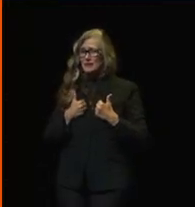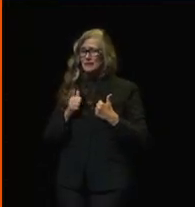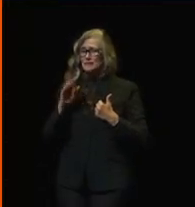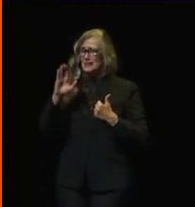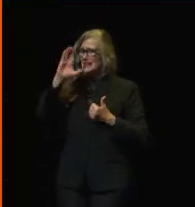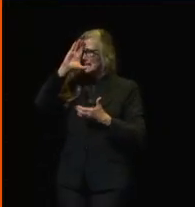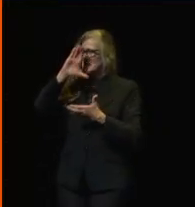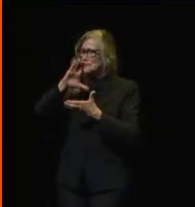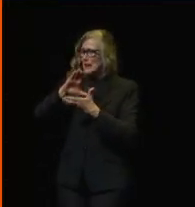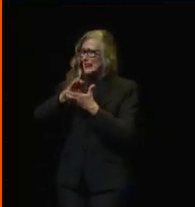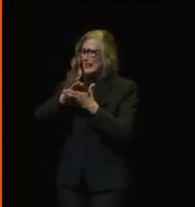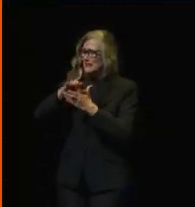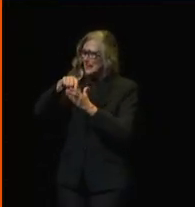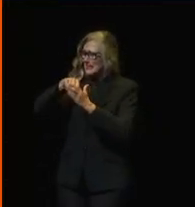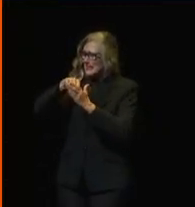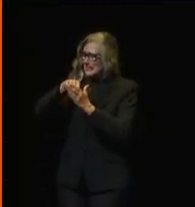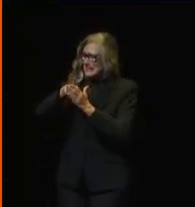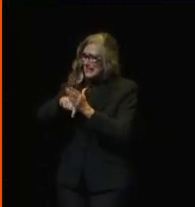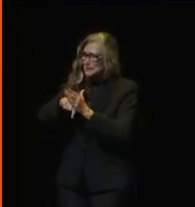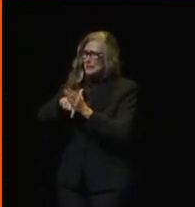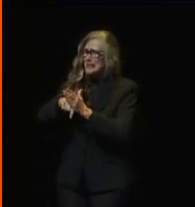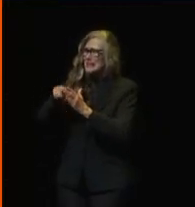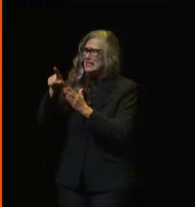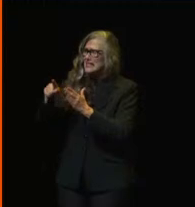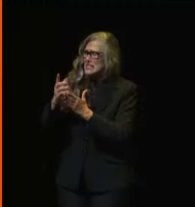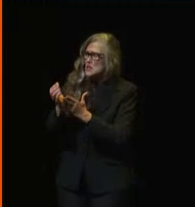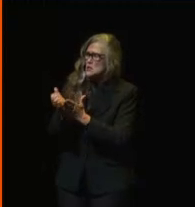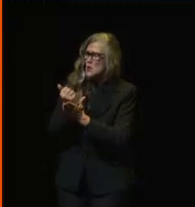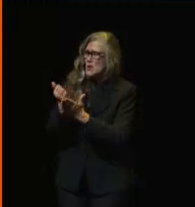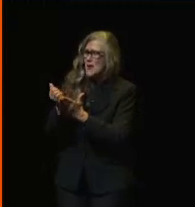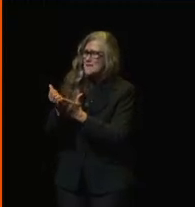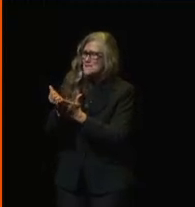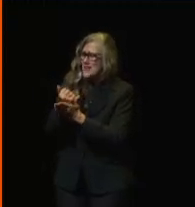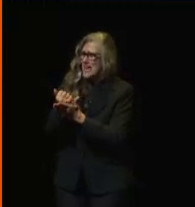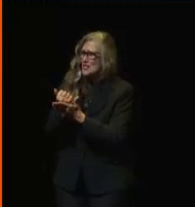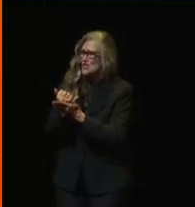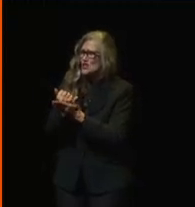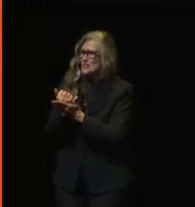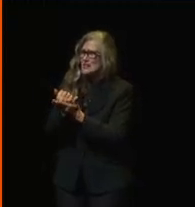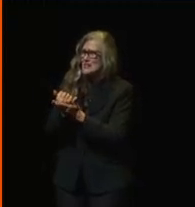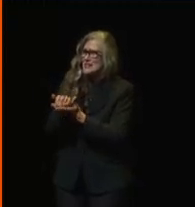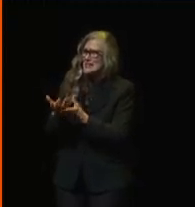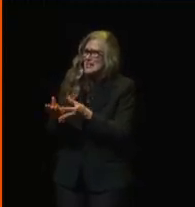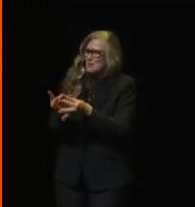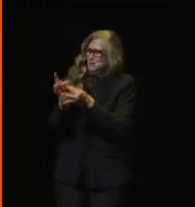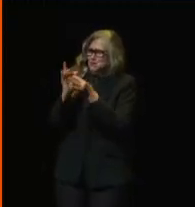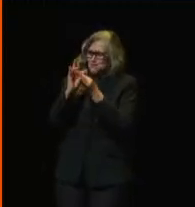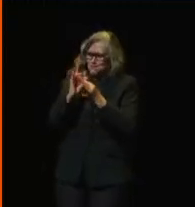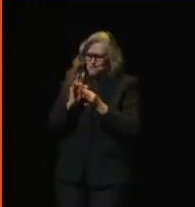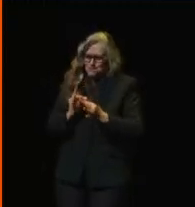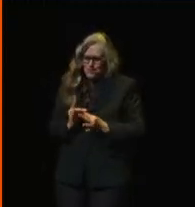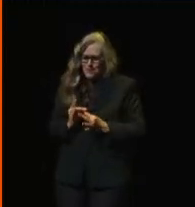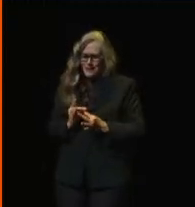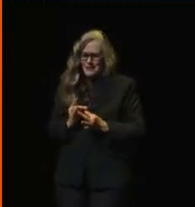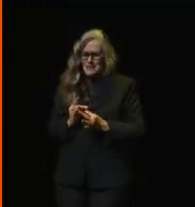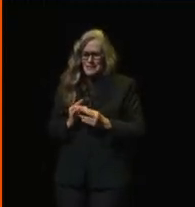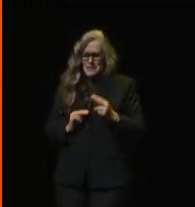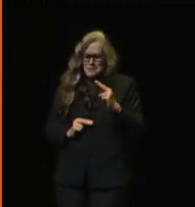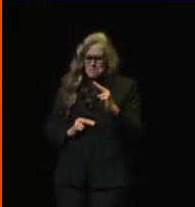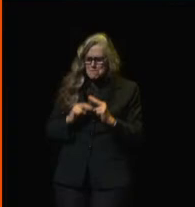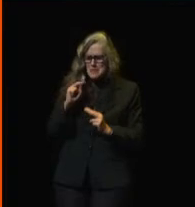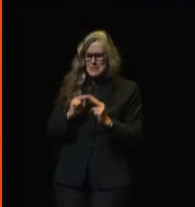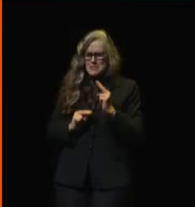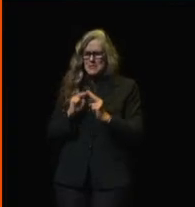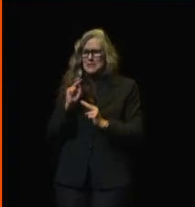life. It was a life of community, and most importantly, it was a life